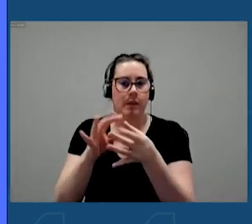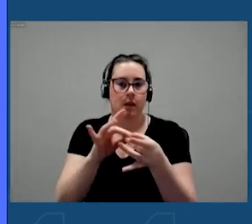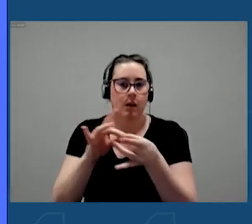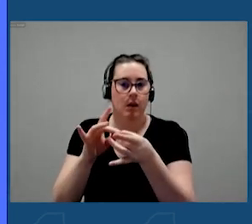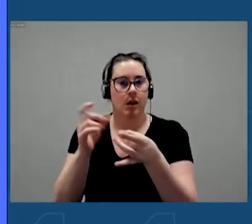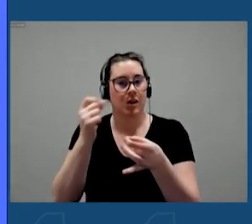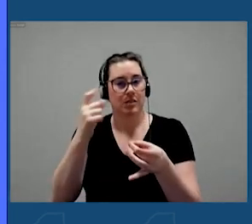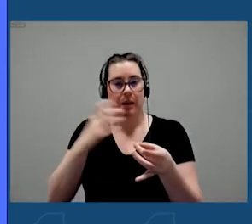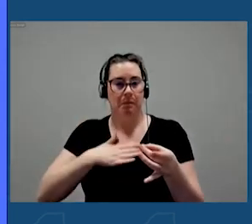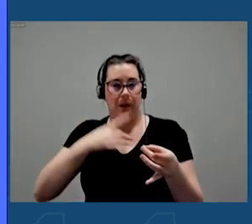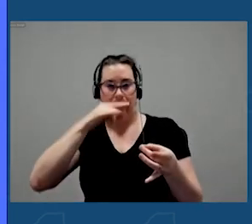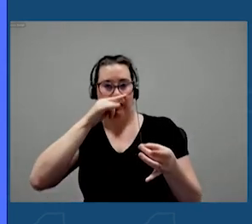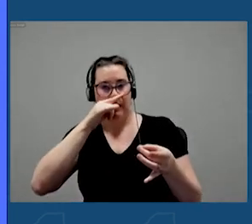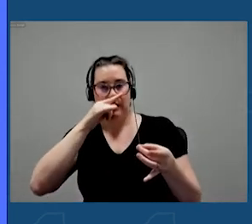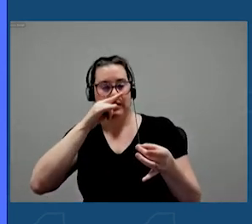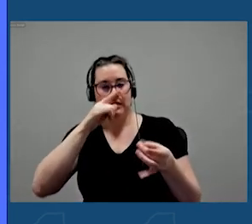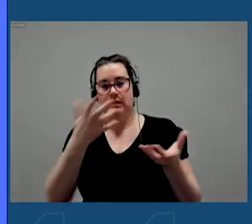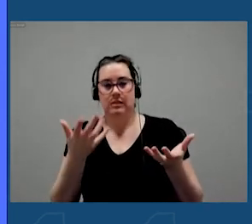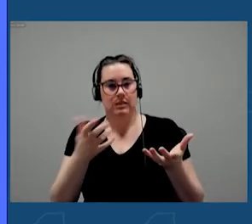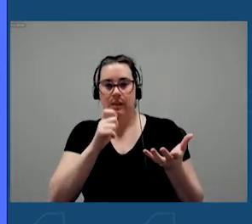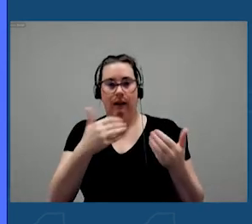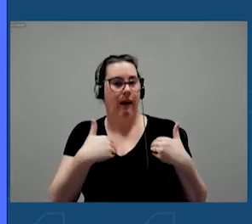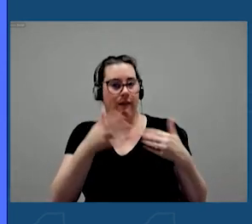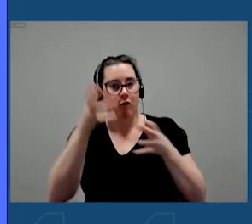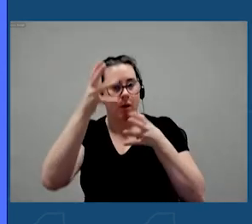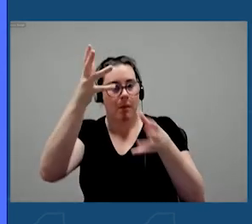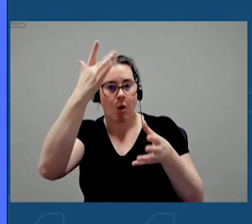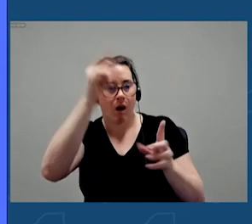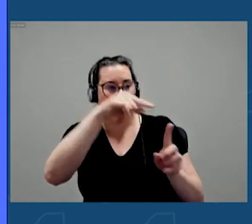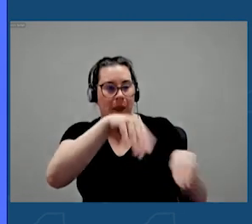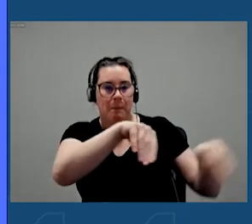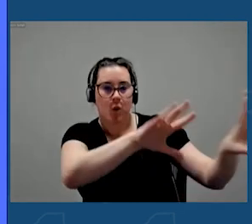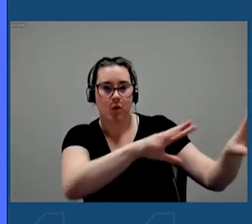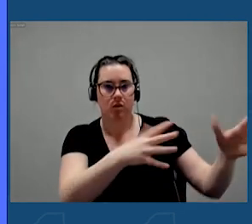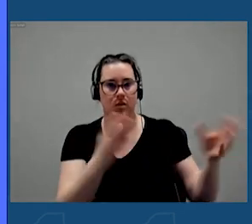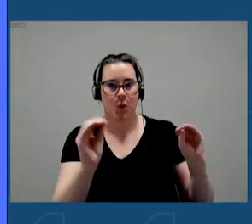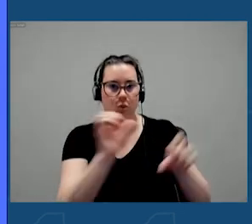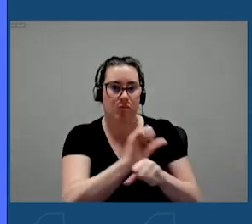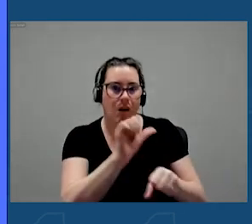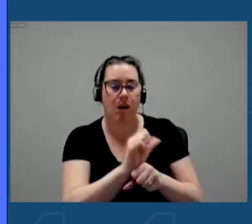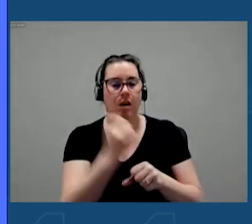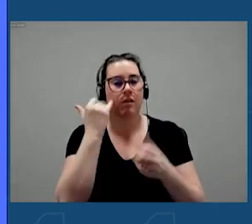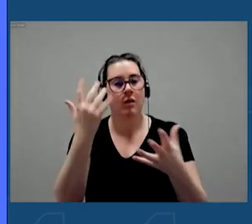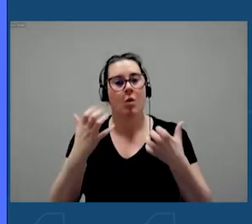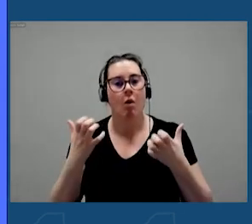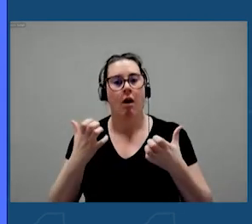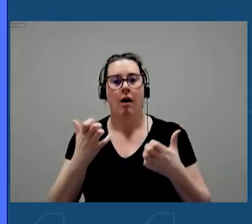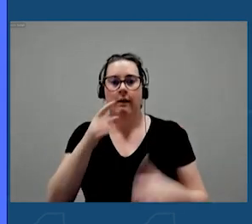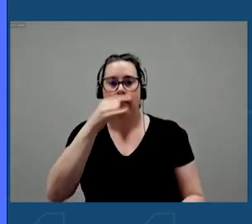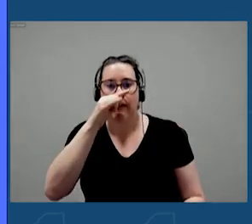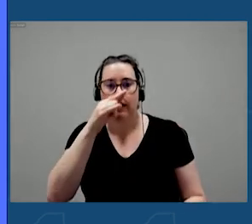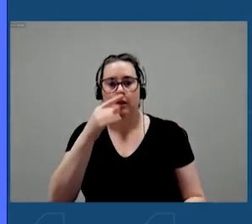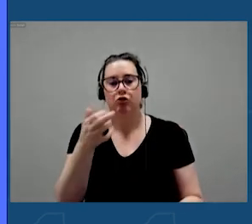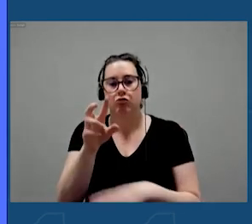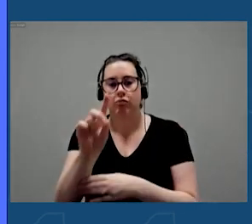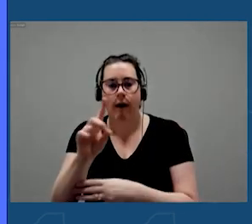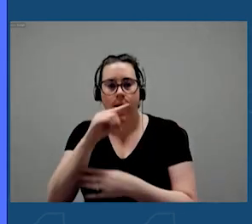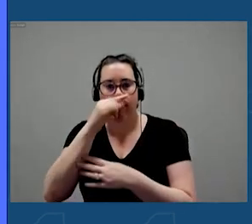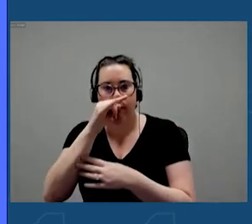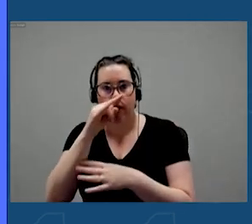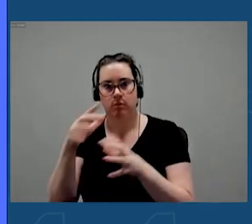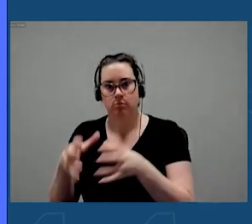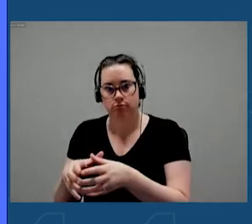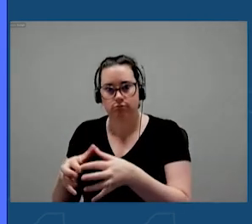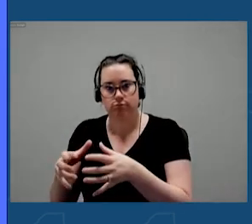because there are no jobs. Everybody left. And if you want to have your kids near you and have a stable, beautiful neighborhood, stop saying no to more